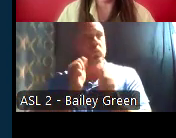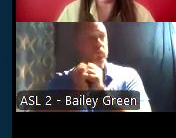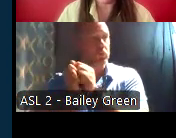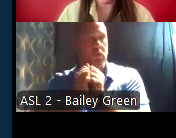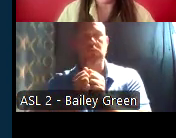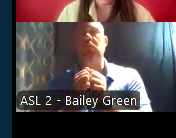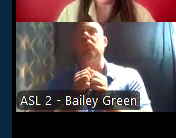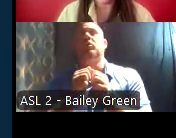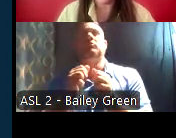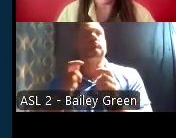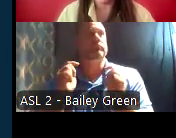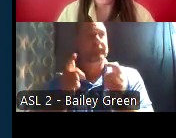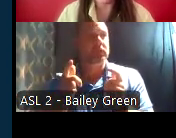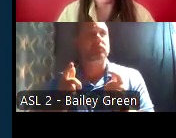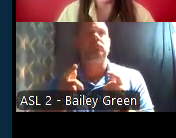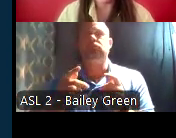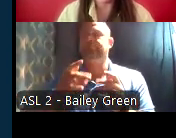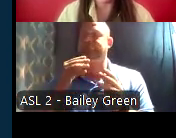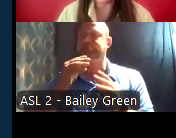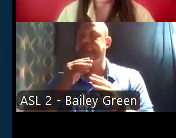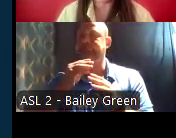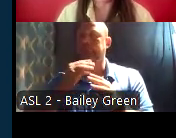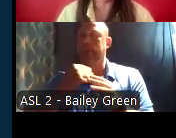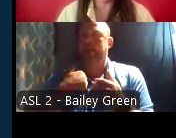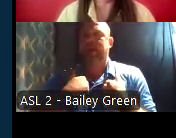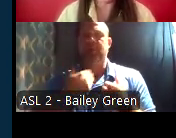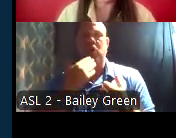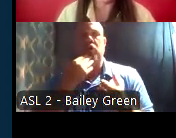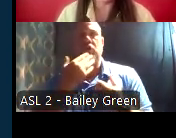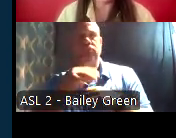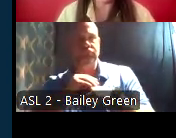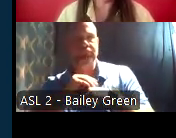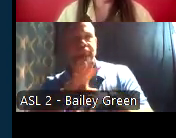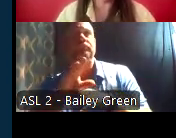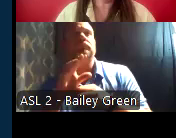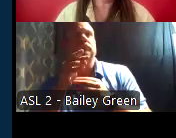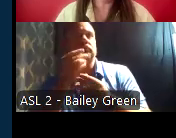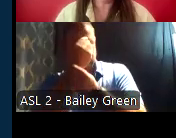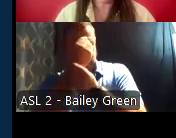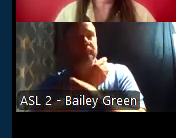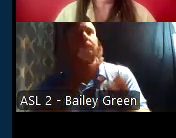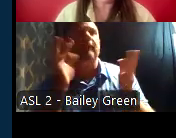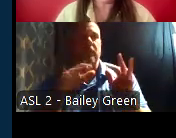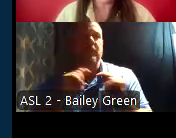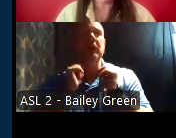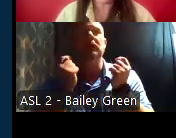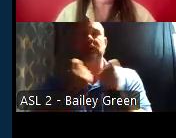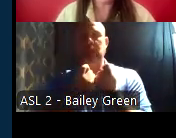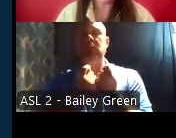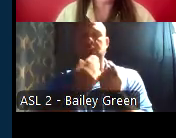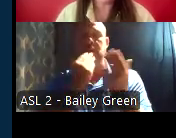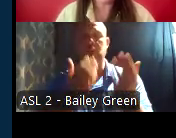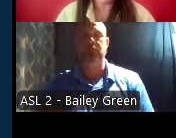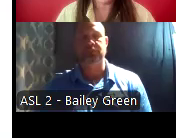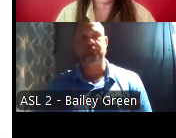to immediately give a hyper-local impact of the strength of this council. So thank you to the CDA's team. Next slide, please.